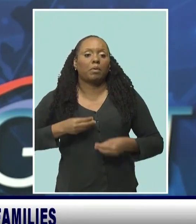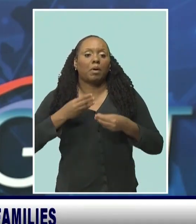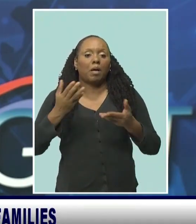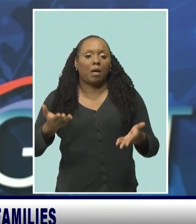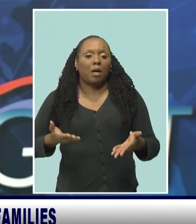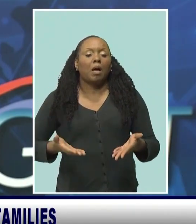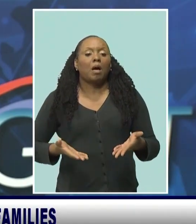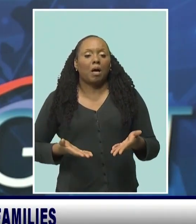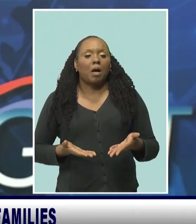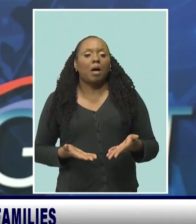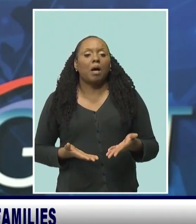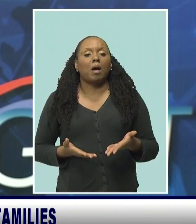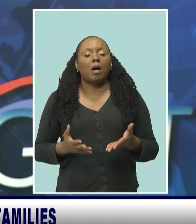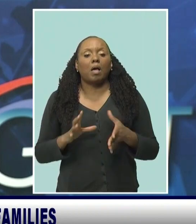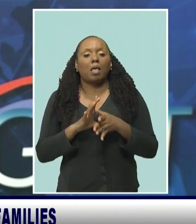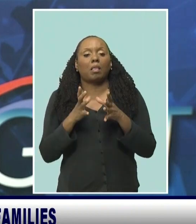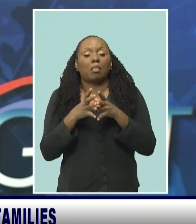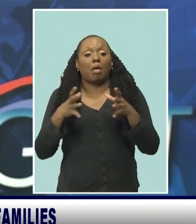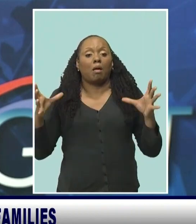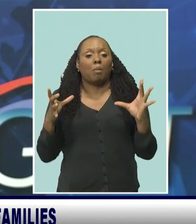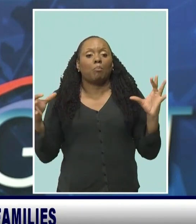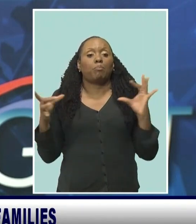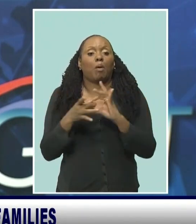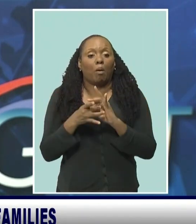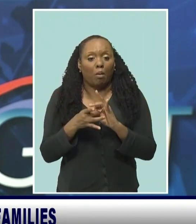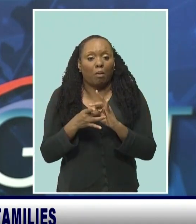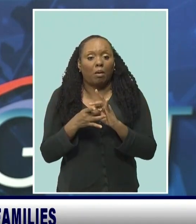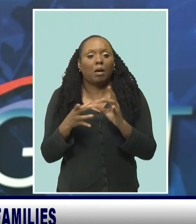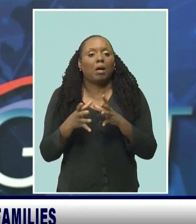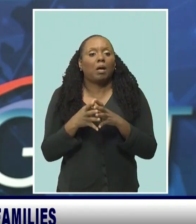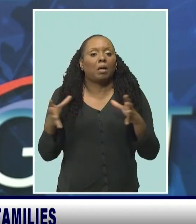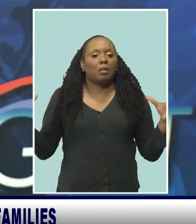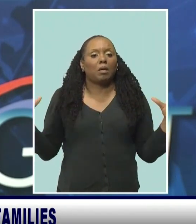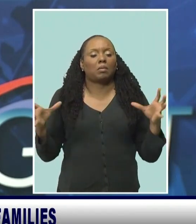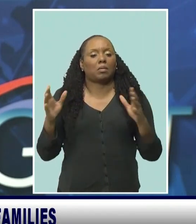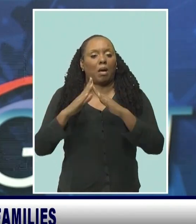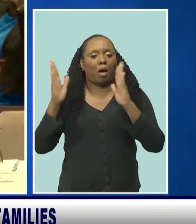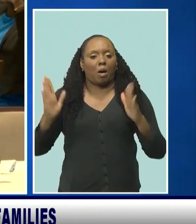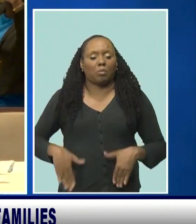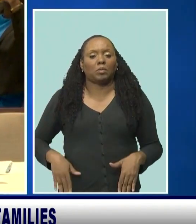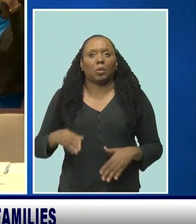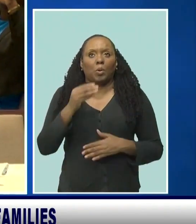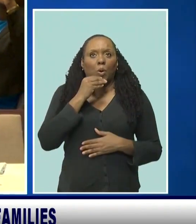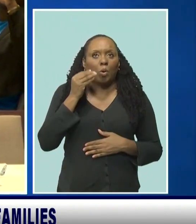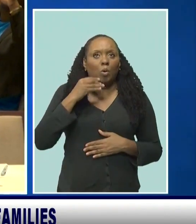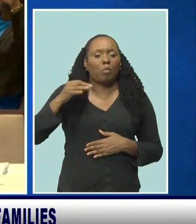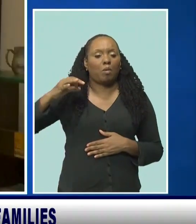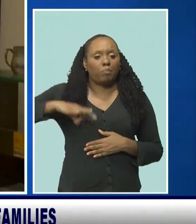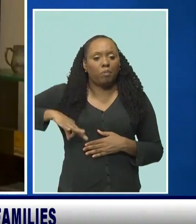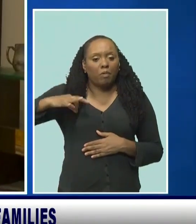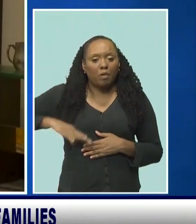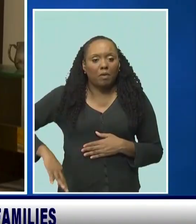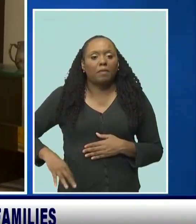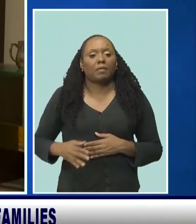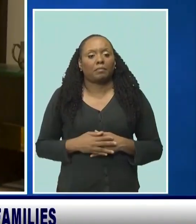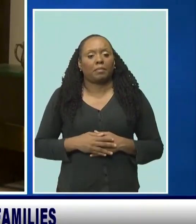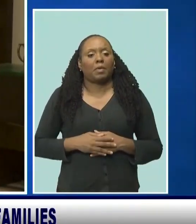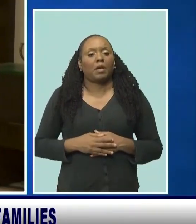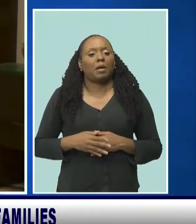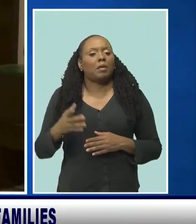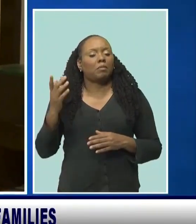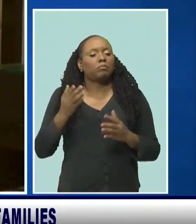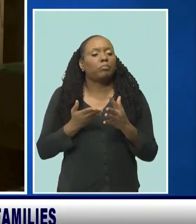Other Caribbean households will also benefit from the JUMP arrangement, which is being rolled out in other territories in association